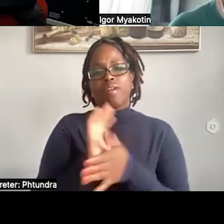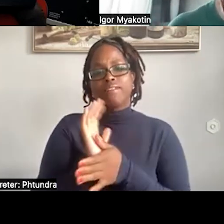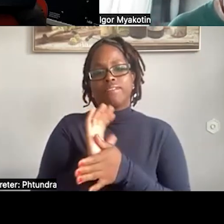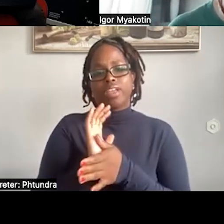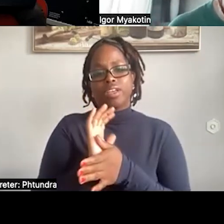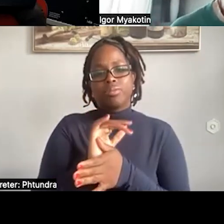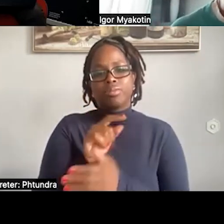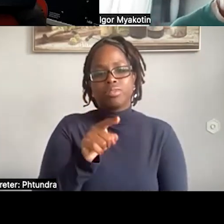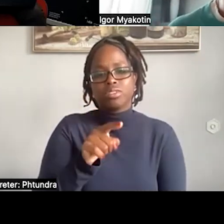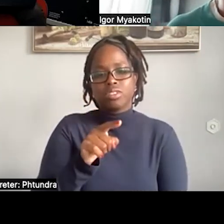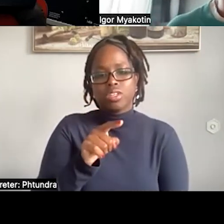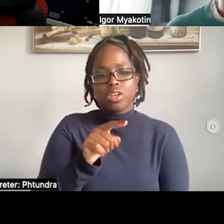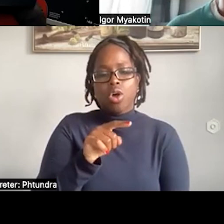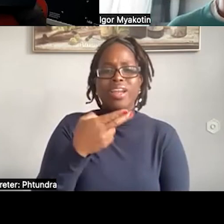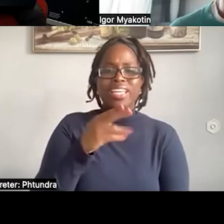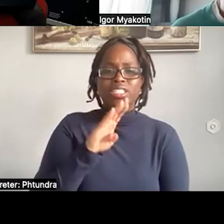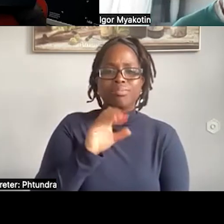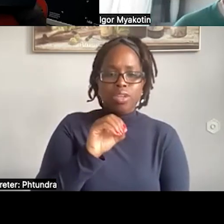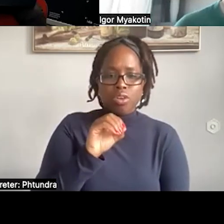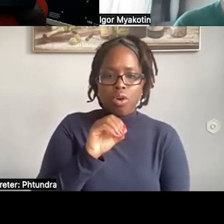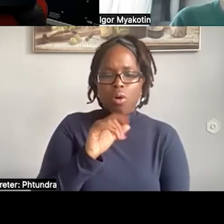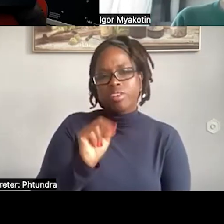to Chechnya is on HBO in North America.